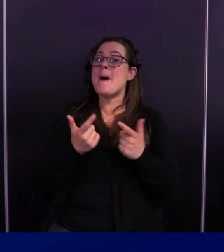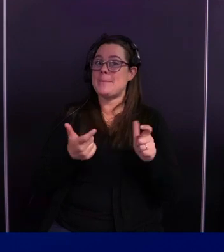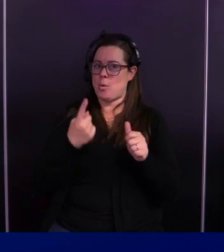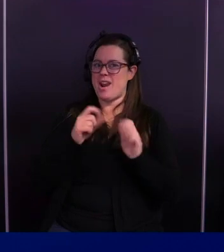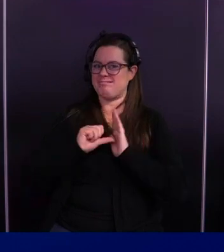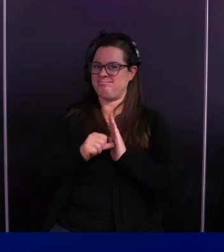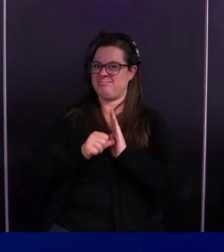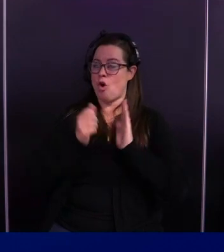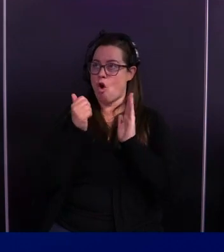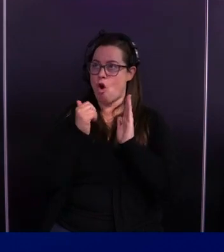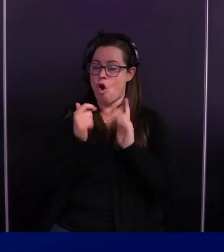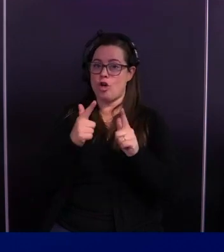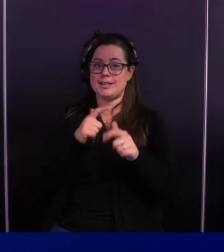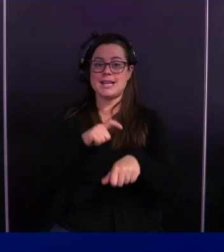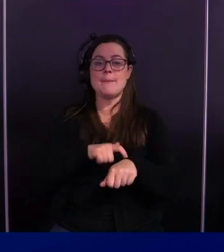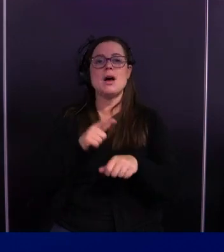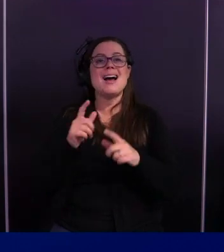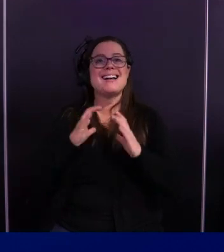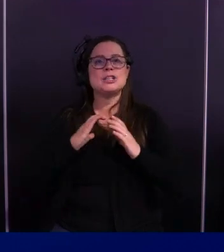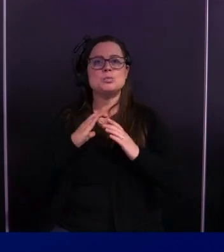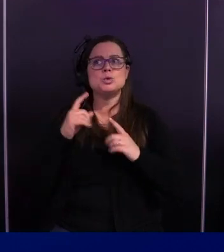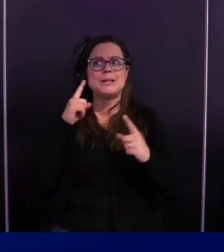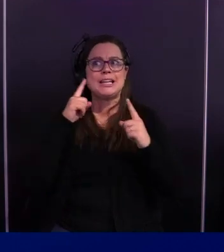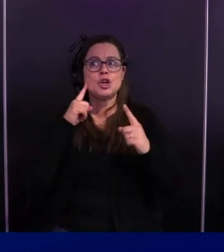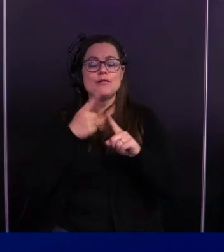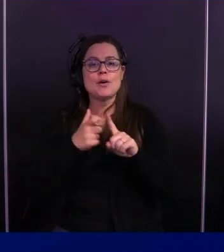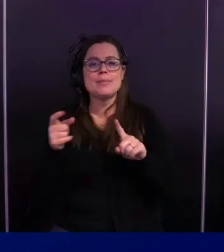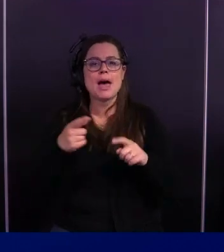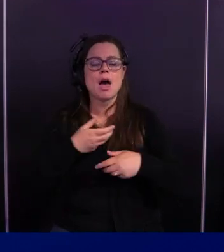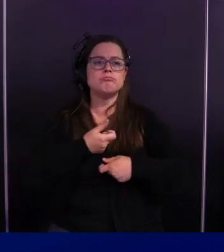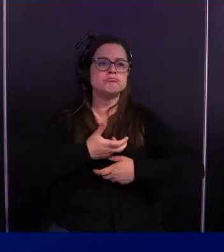a lot. We hear from customers frequently, that